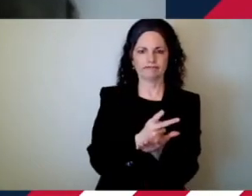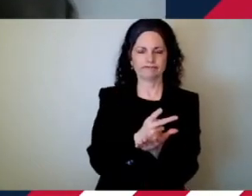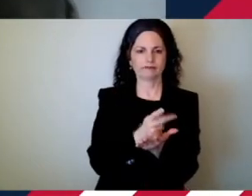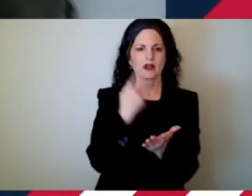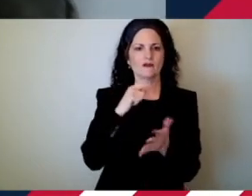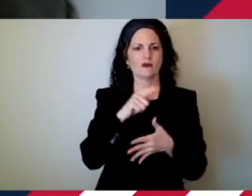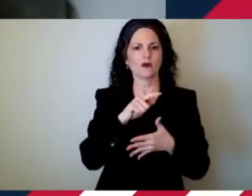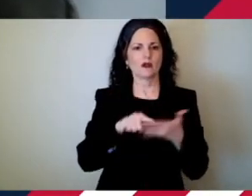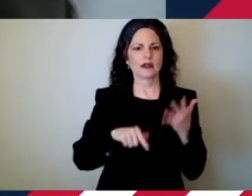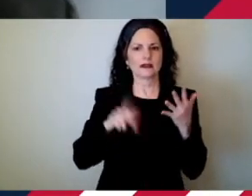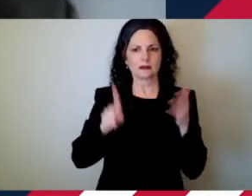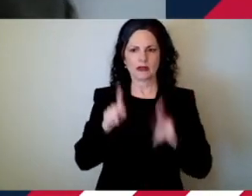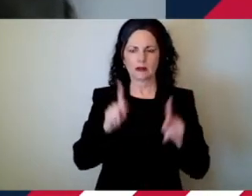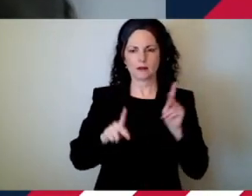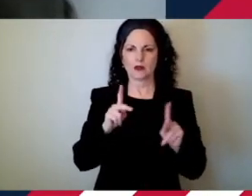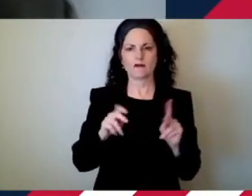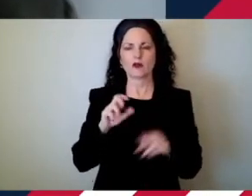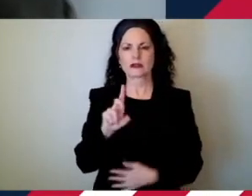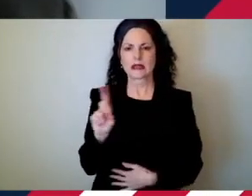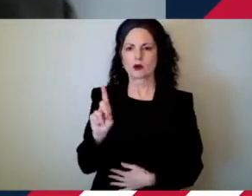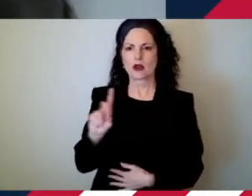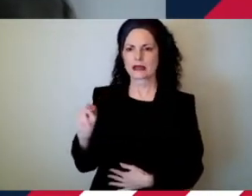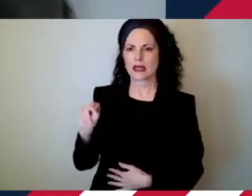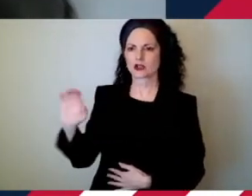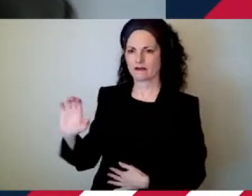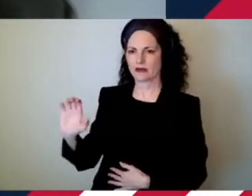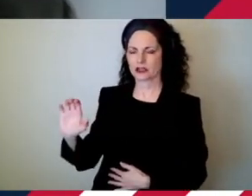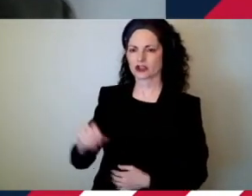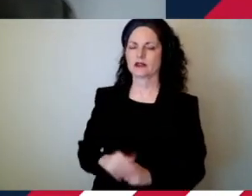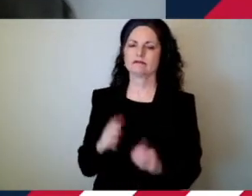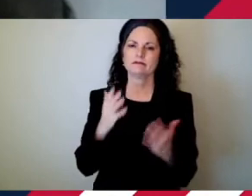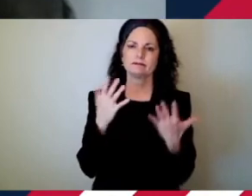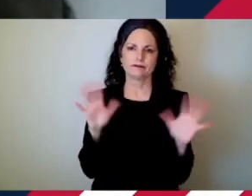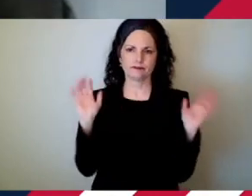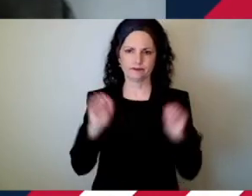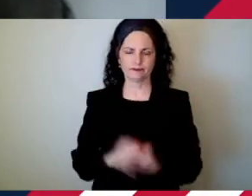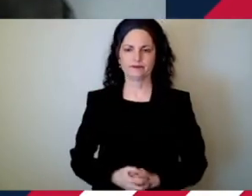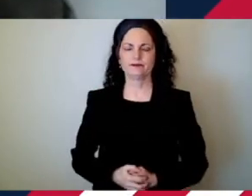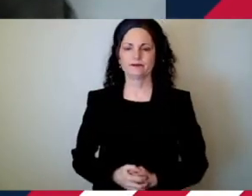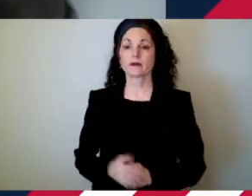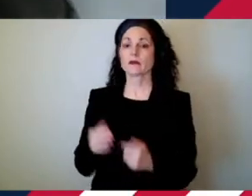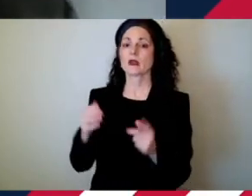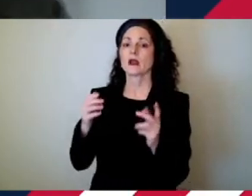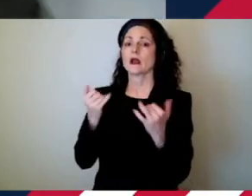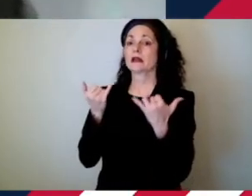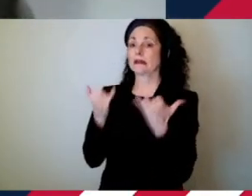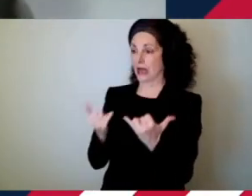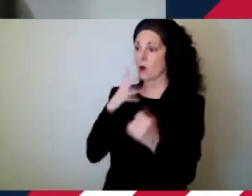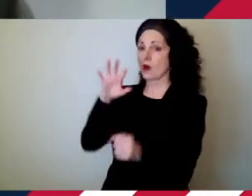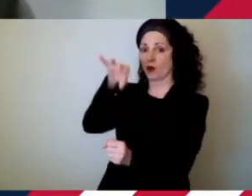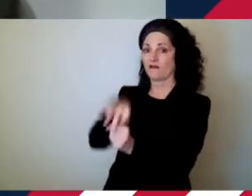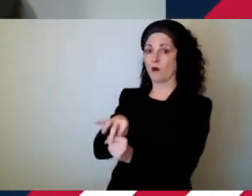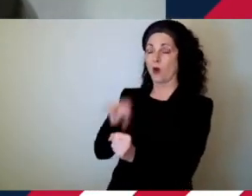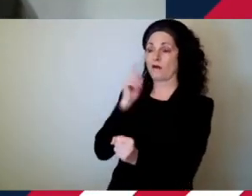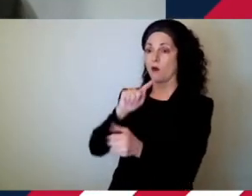Okay, we will now vote on the ratification of that slate.